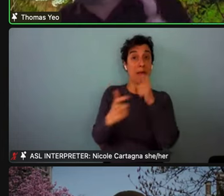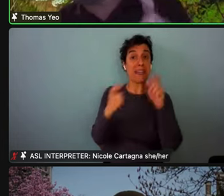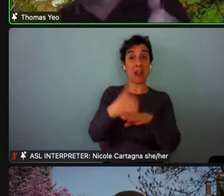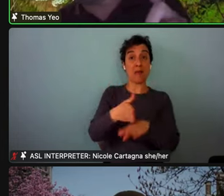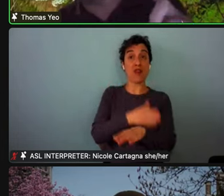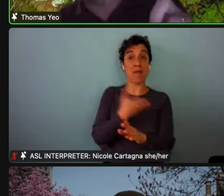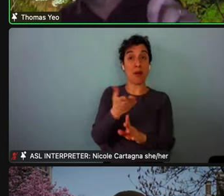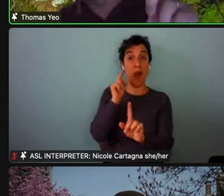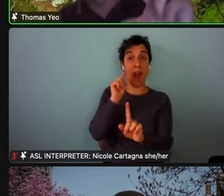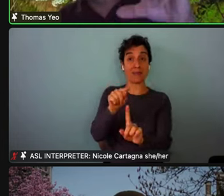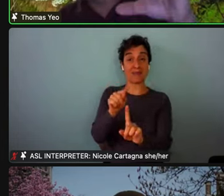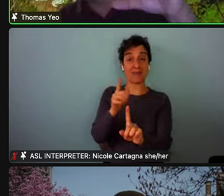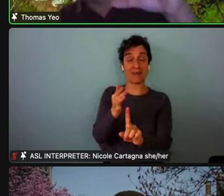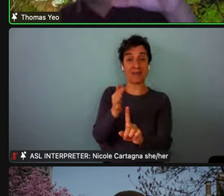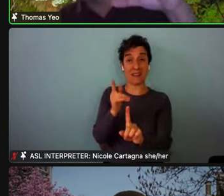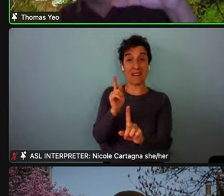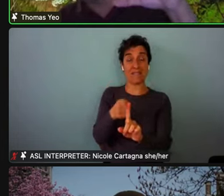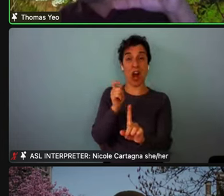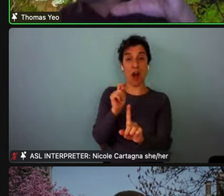actually